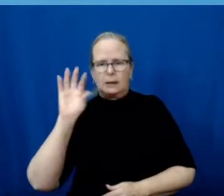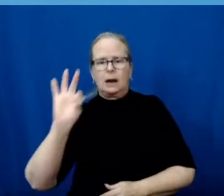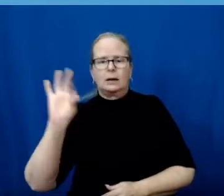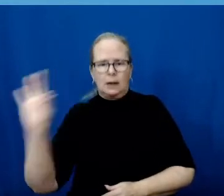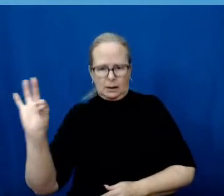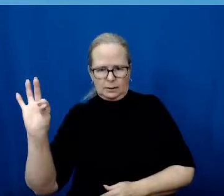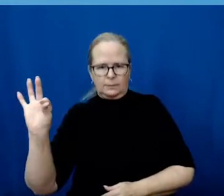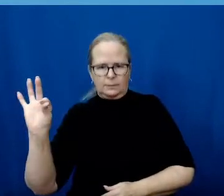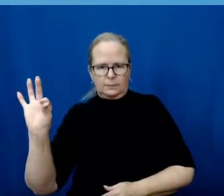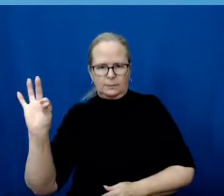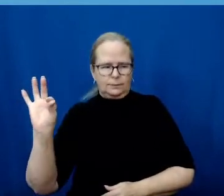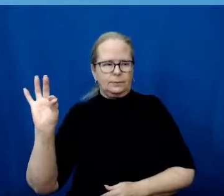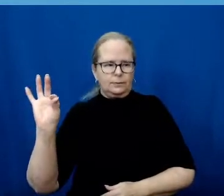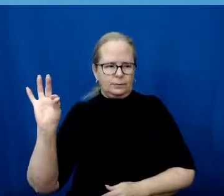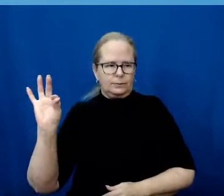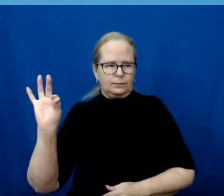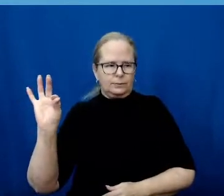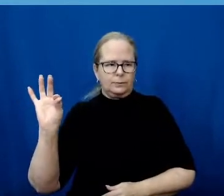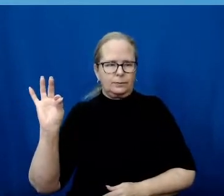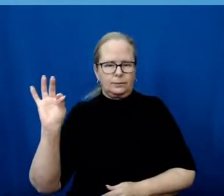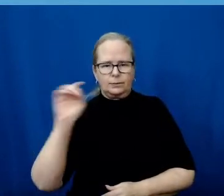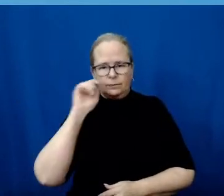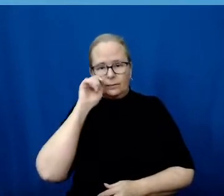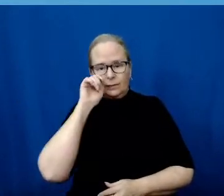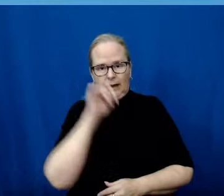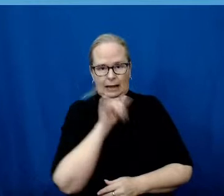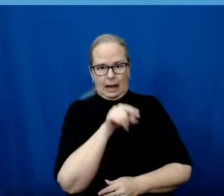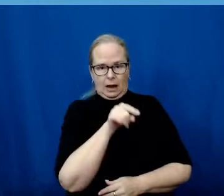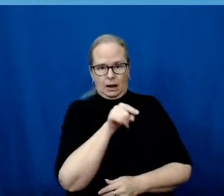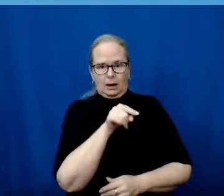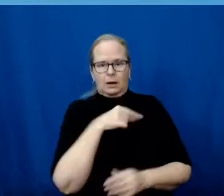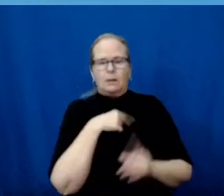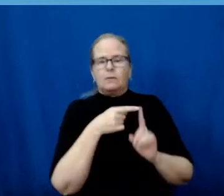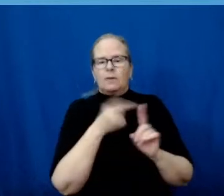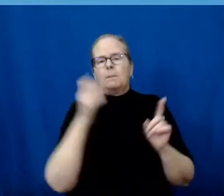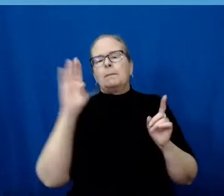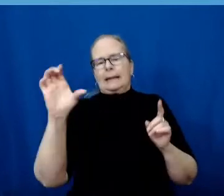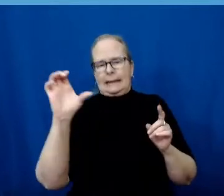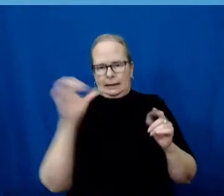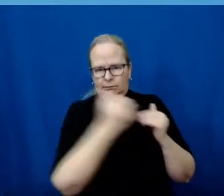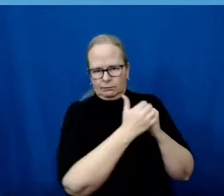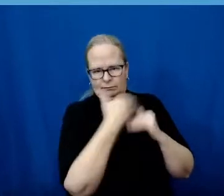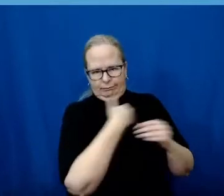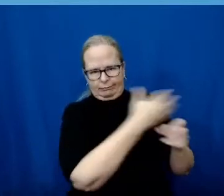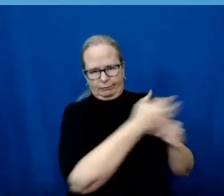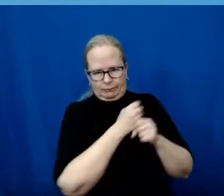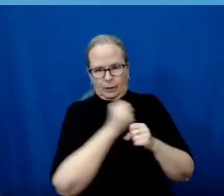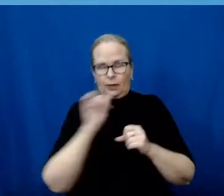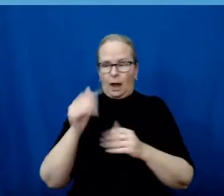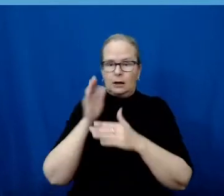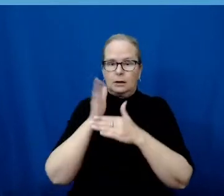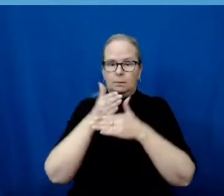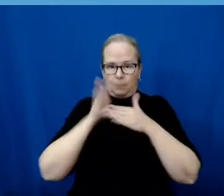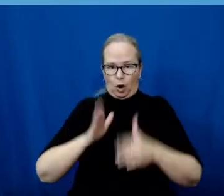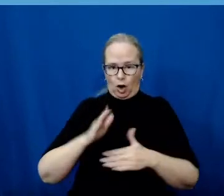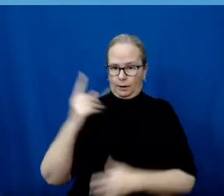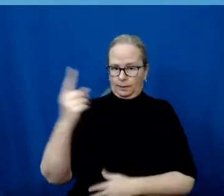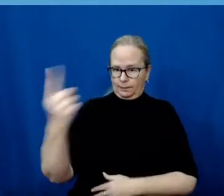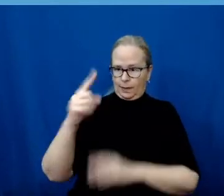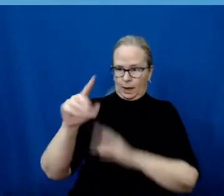her isolation zone, and we could wear those too if we're interacting with her. So I